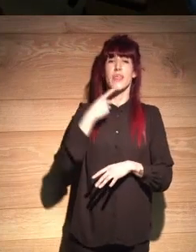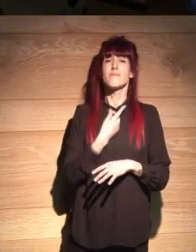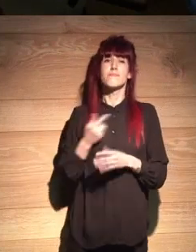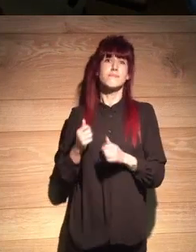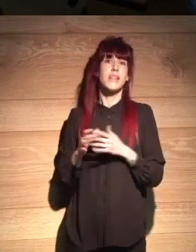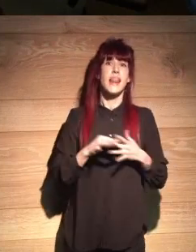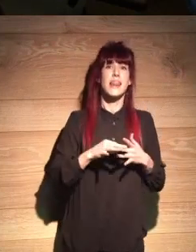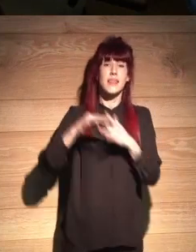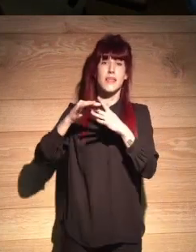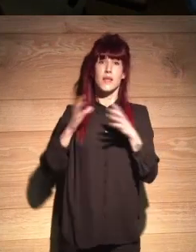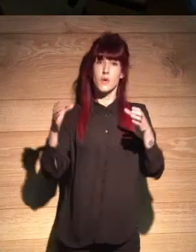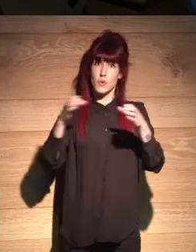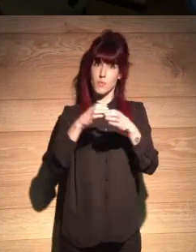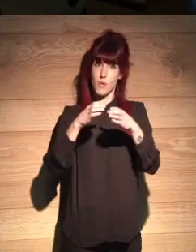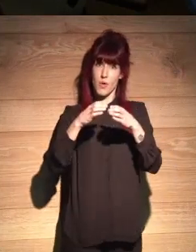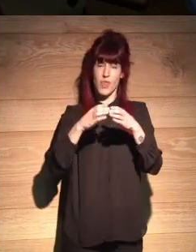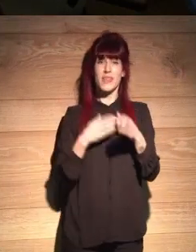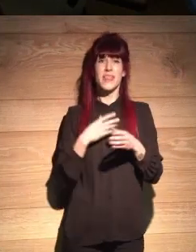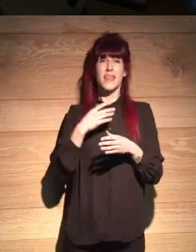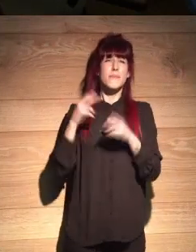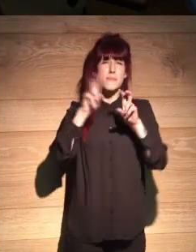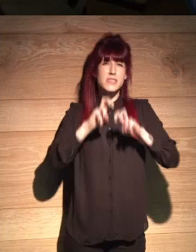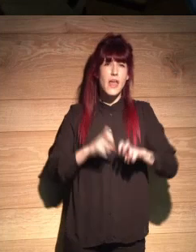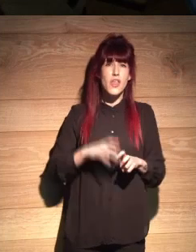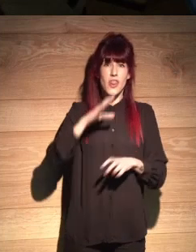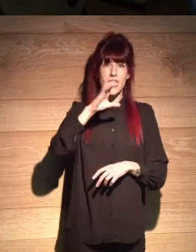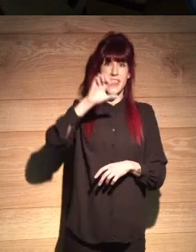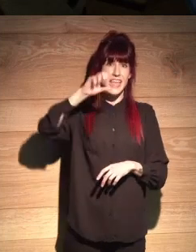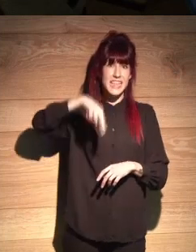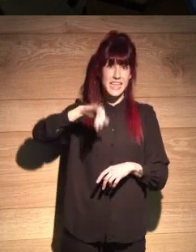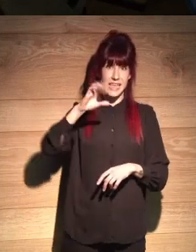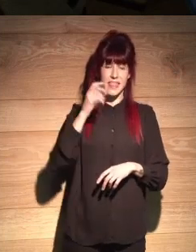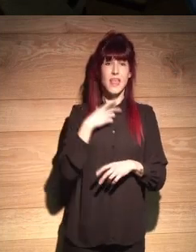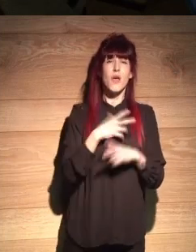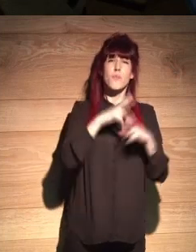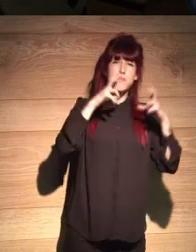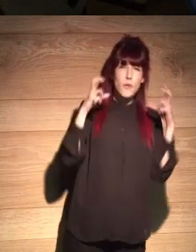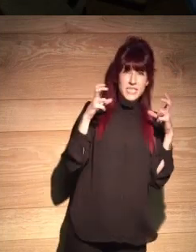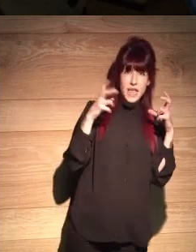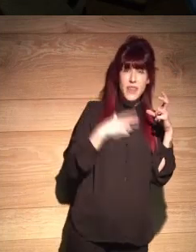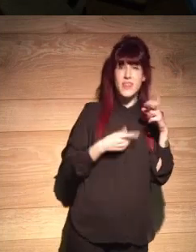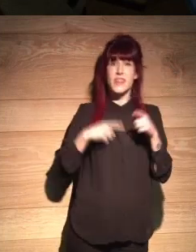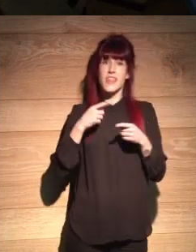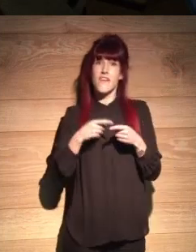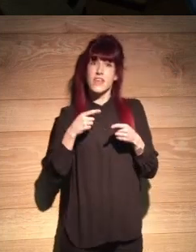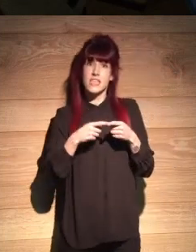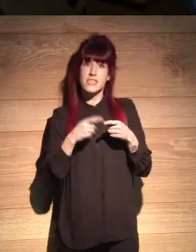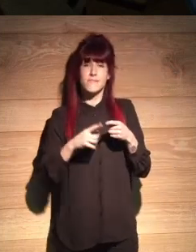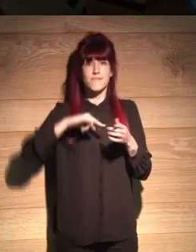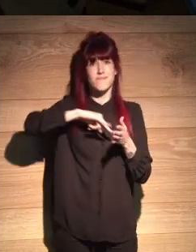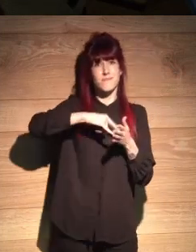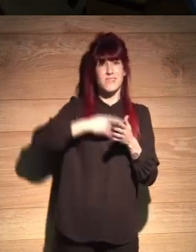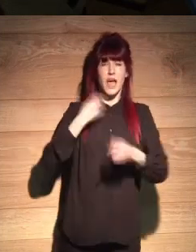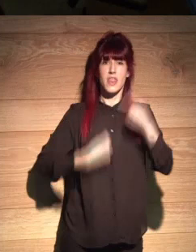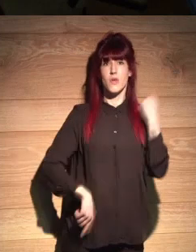years the research team of the CENIC that studies the relationship between obesity, diabetes,